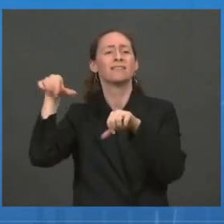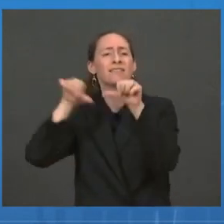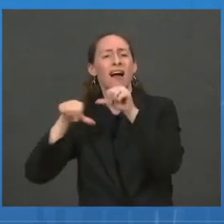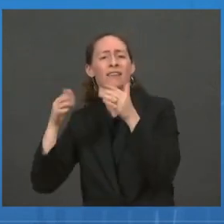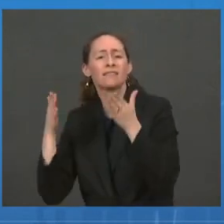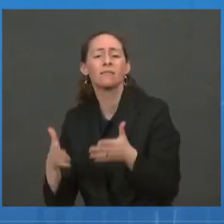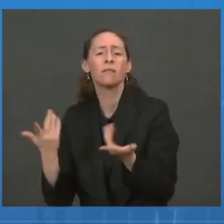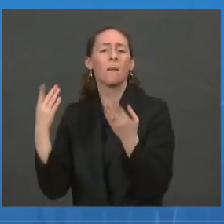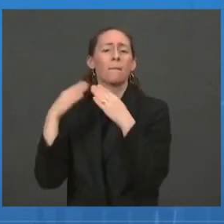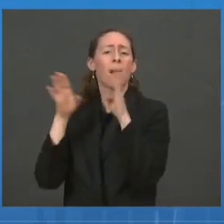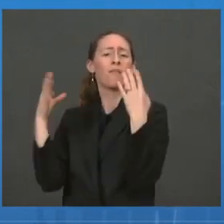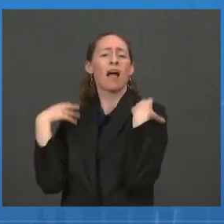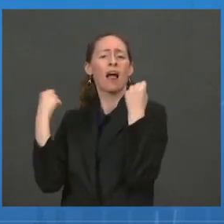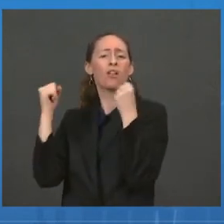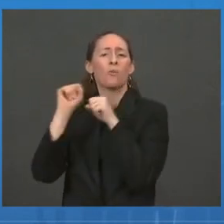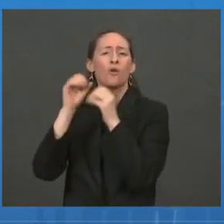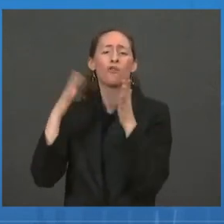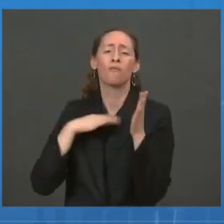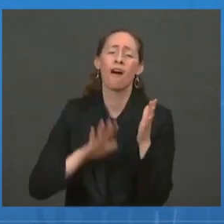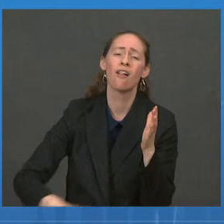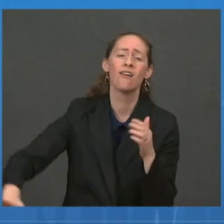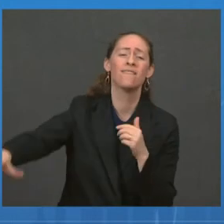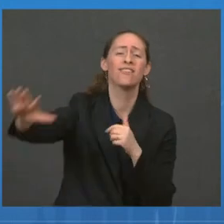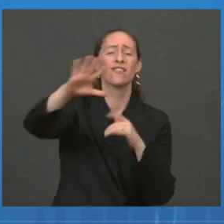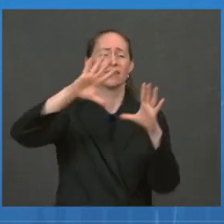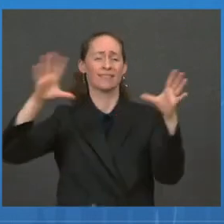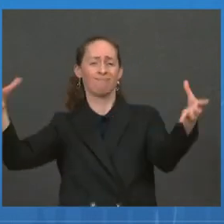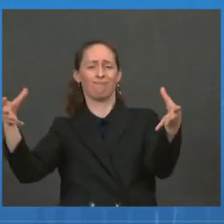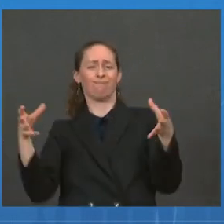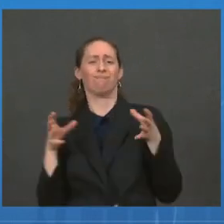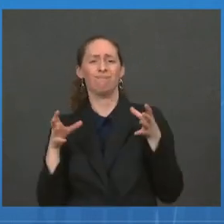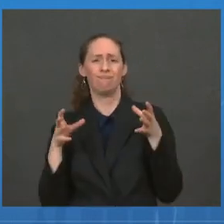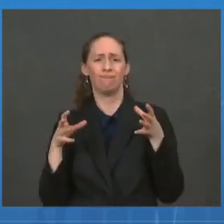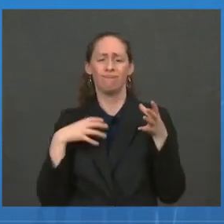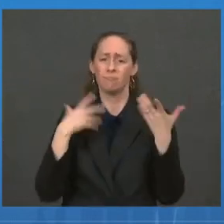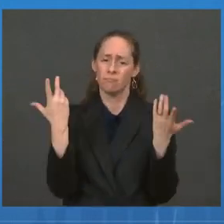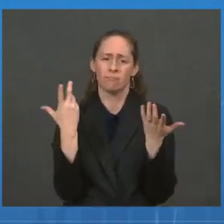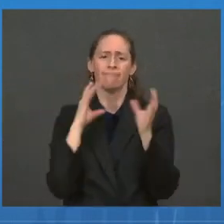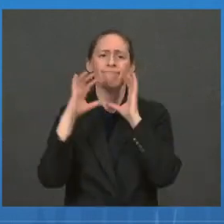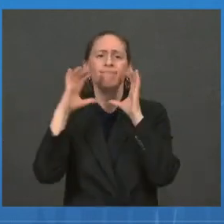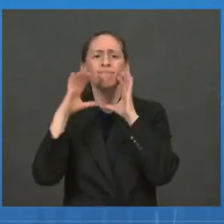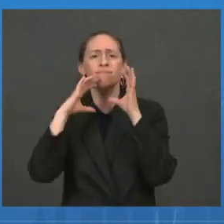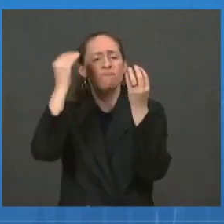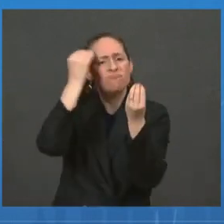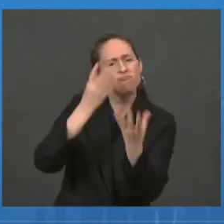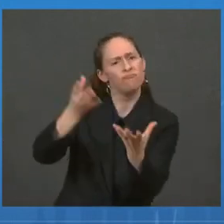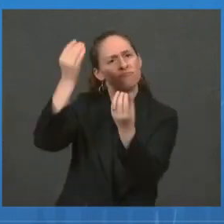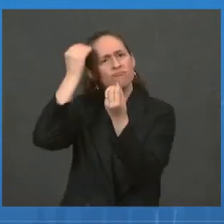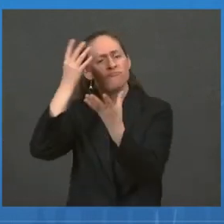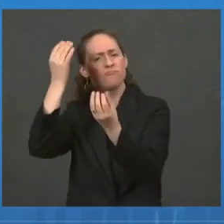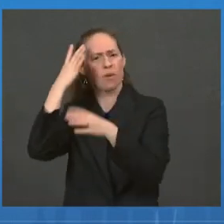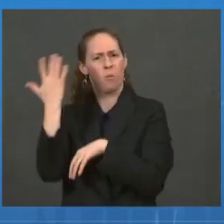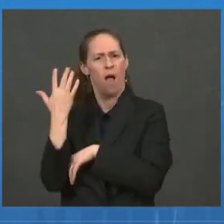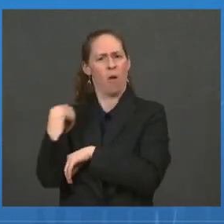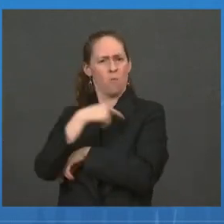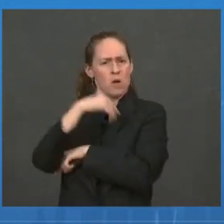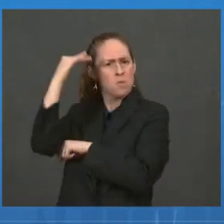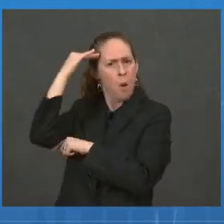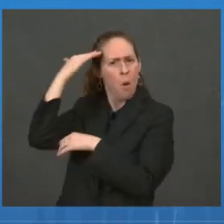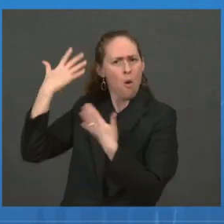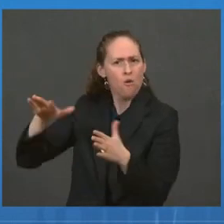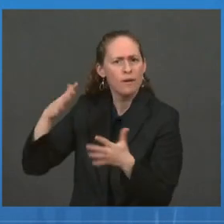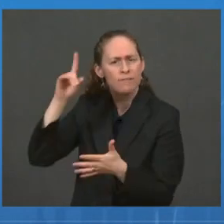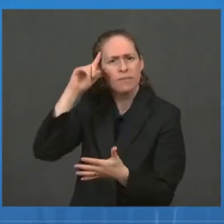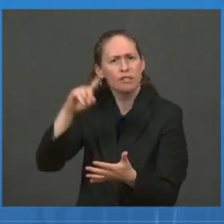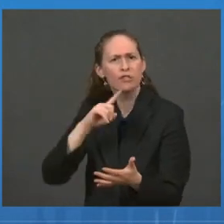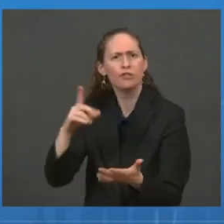are conveying the knowledge we have at cdc to these partners and we are relying on their local expertise to provide information back